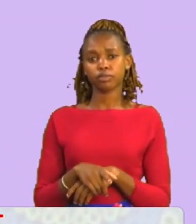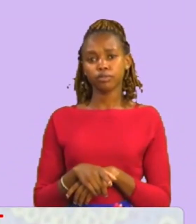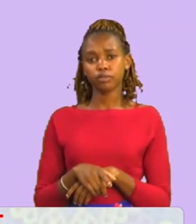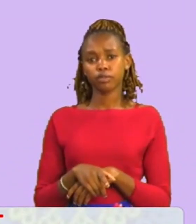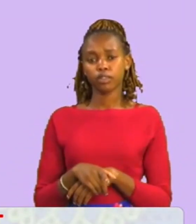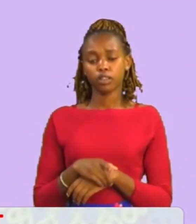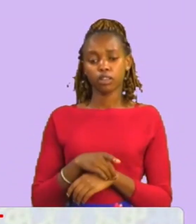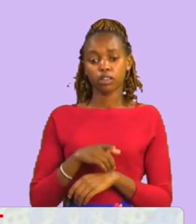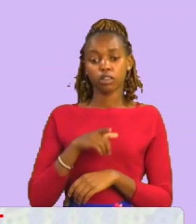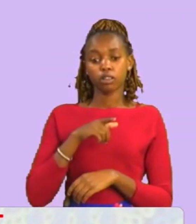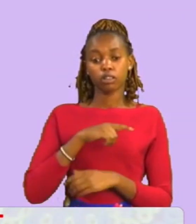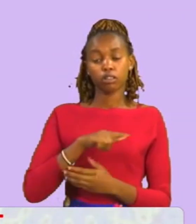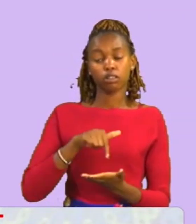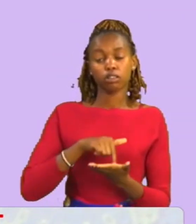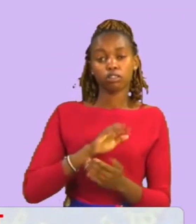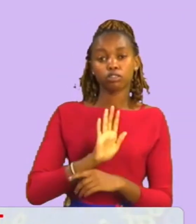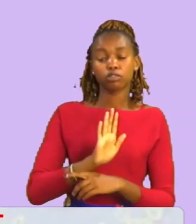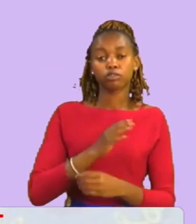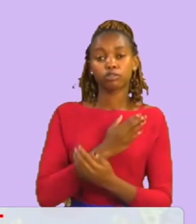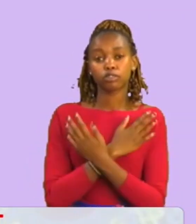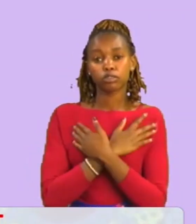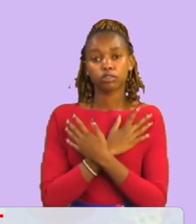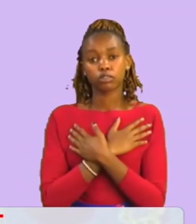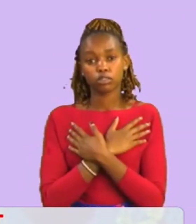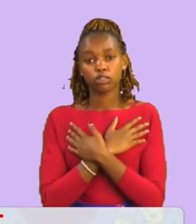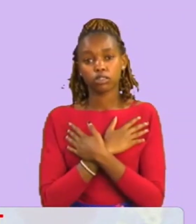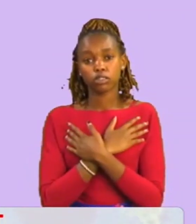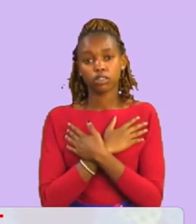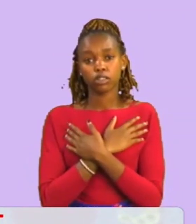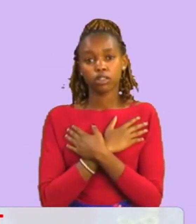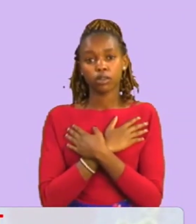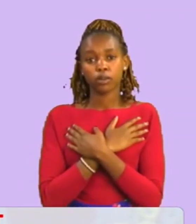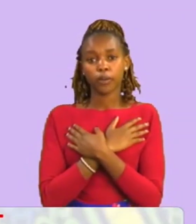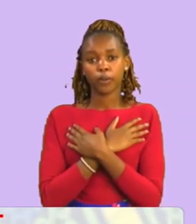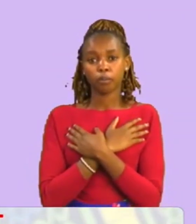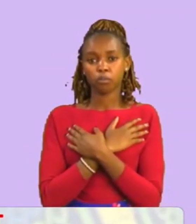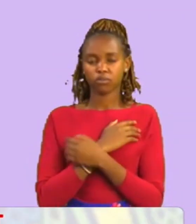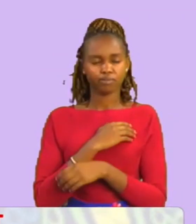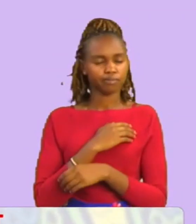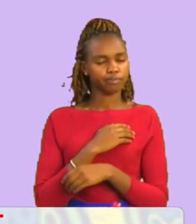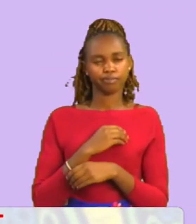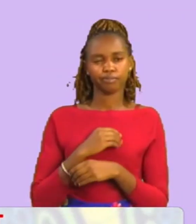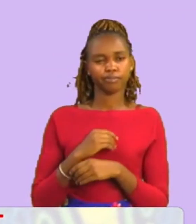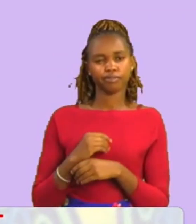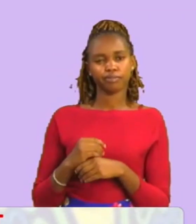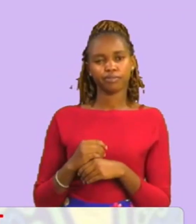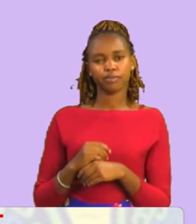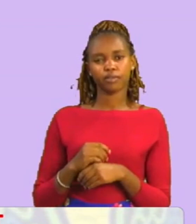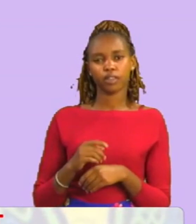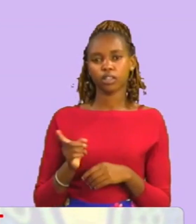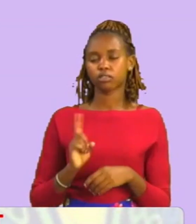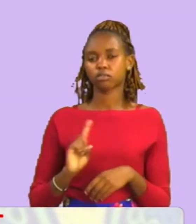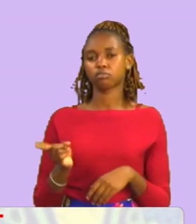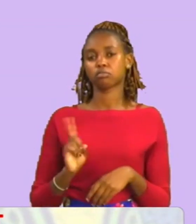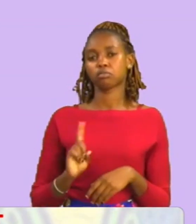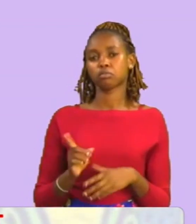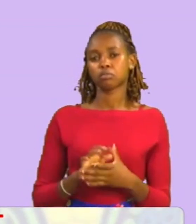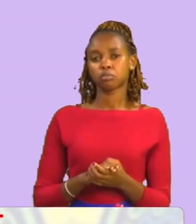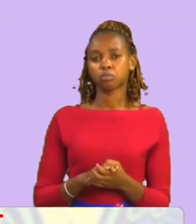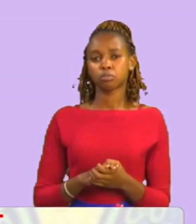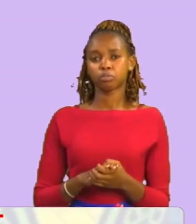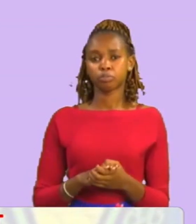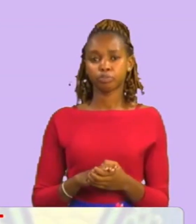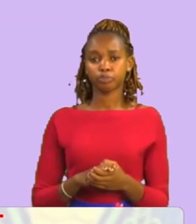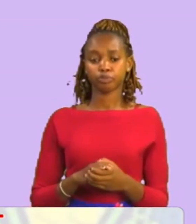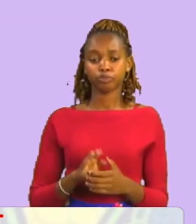mabeshte zako. Hawakujengi maybe stories of drugs and everything. Haonangi kuna make sense. Hata the boys wanasemanga ati huyu